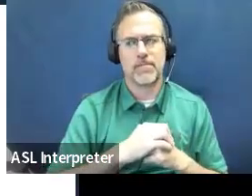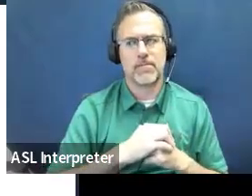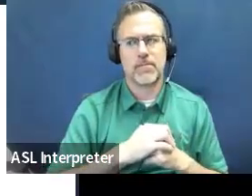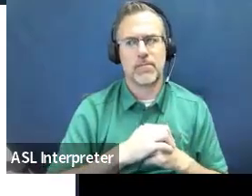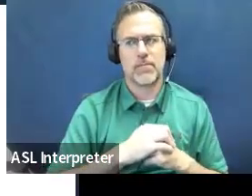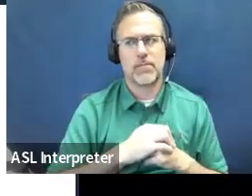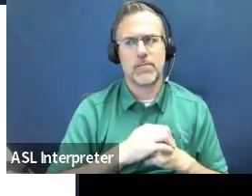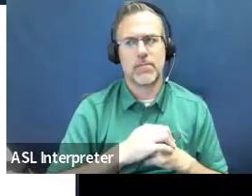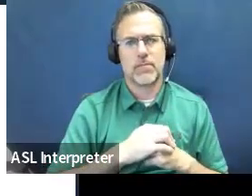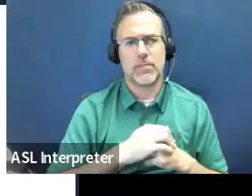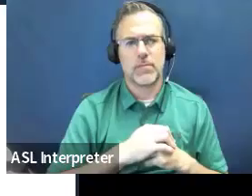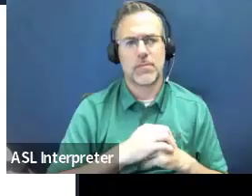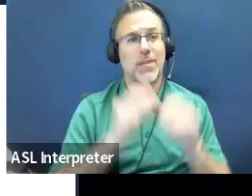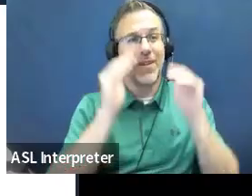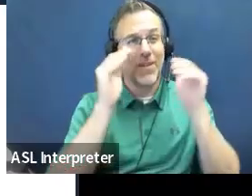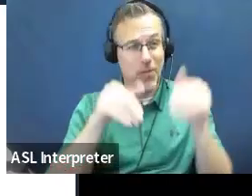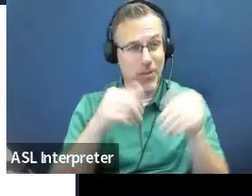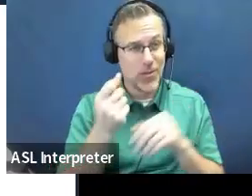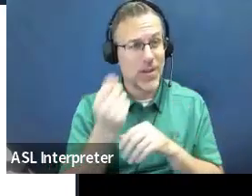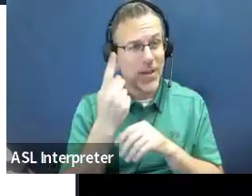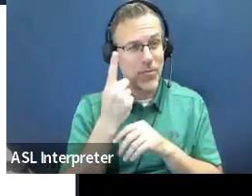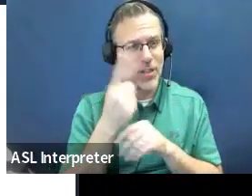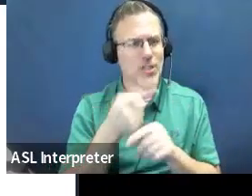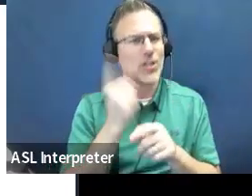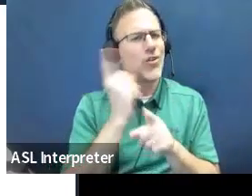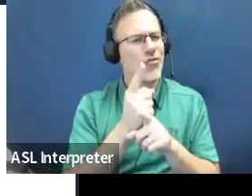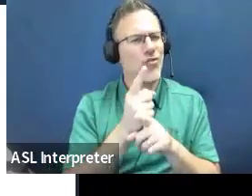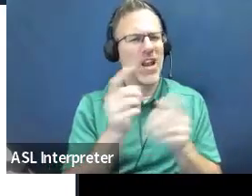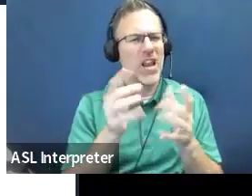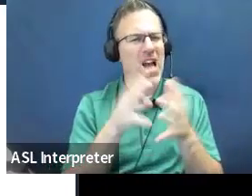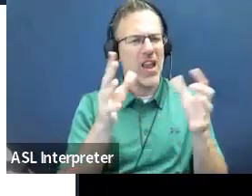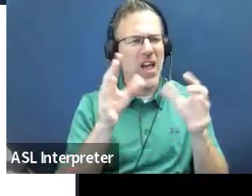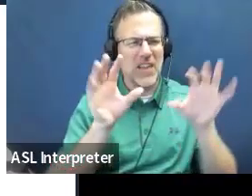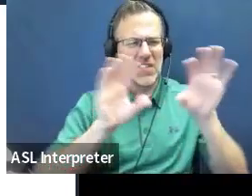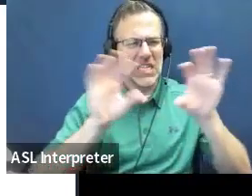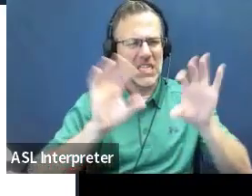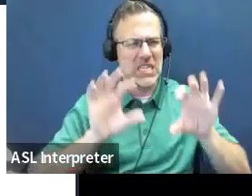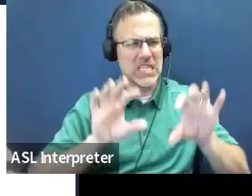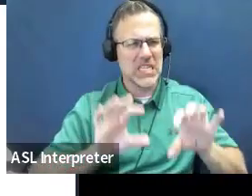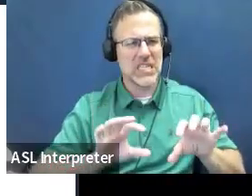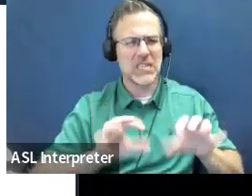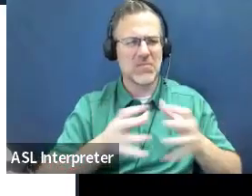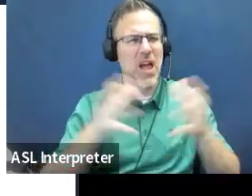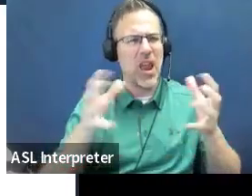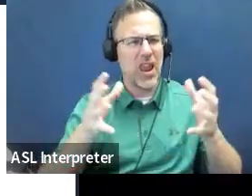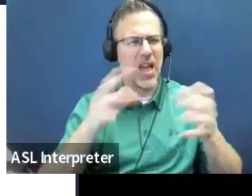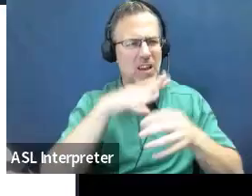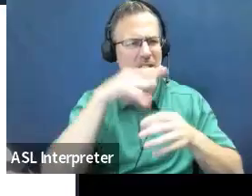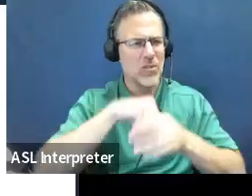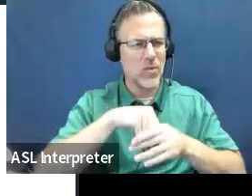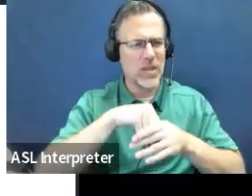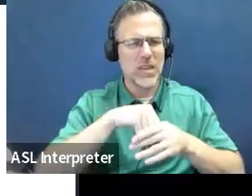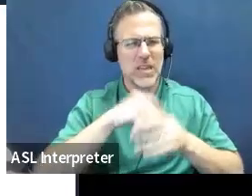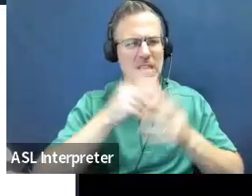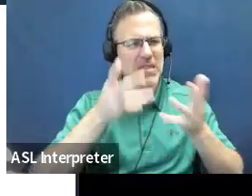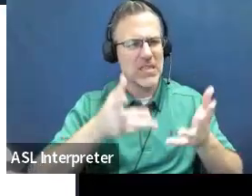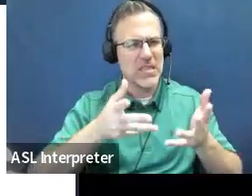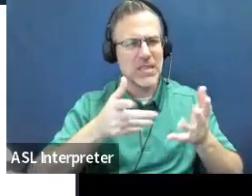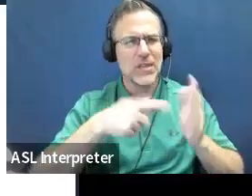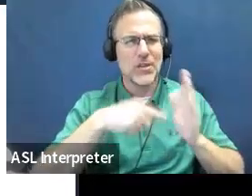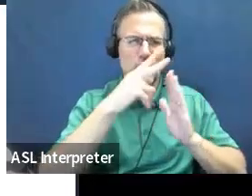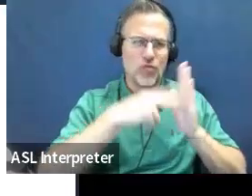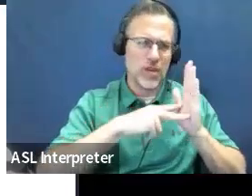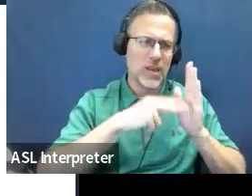Just focus on comprehension. Right. There's a lot of stuff happening in this standard that is the goal. He's reading